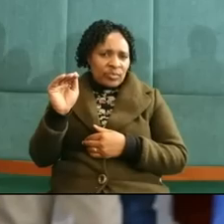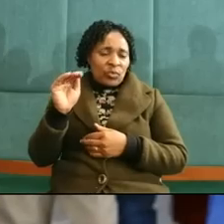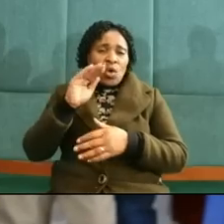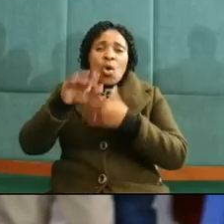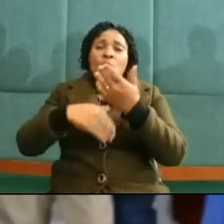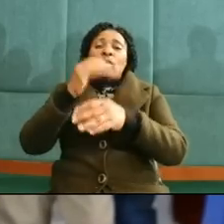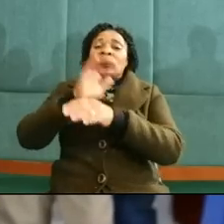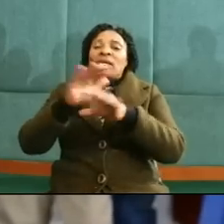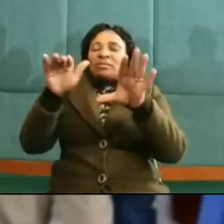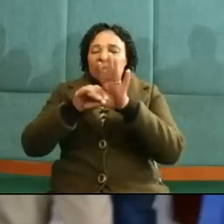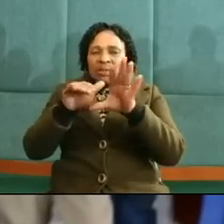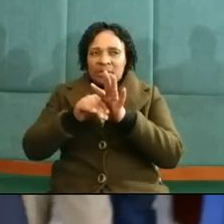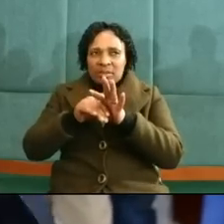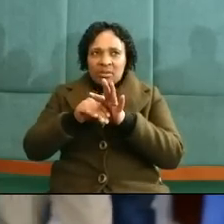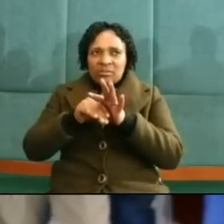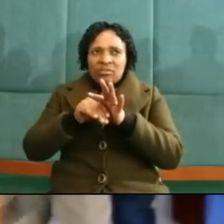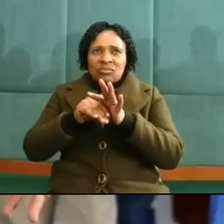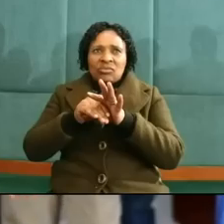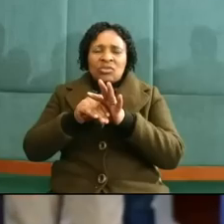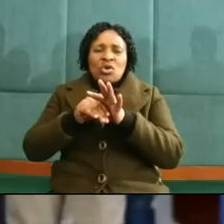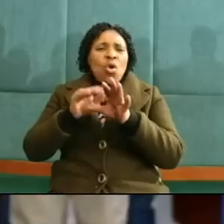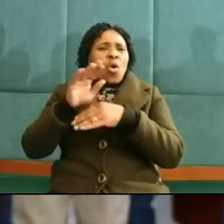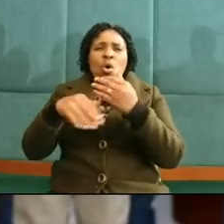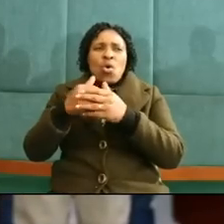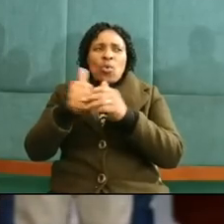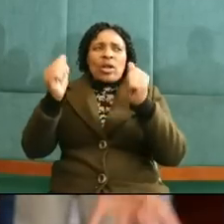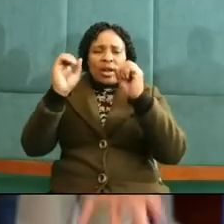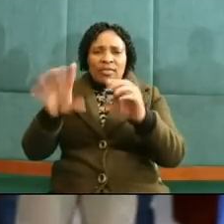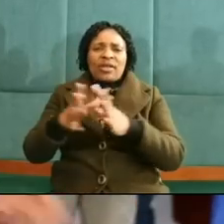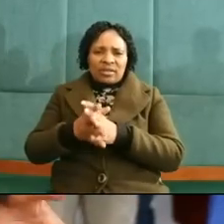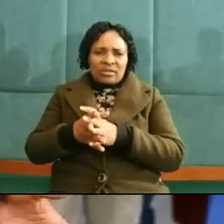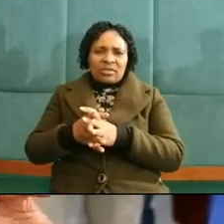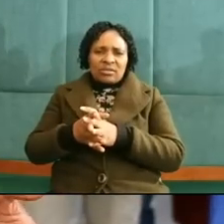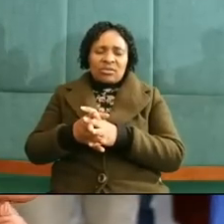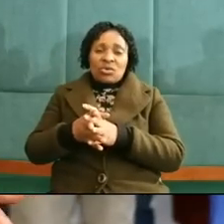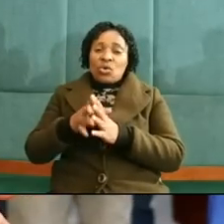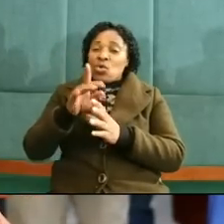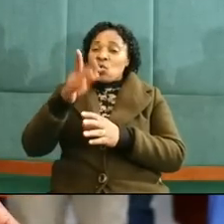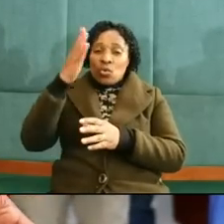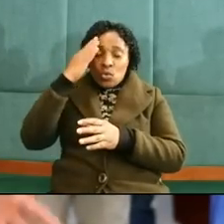all church members, if all is not well, you and God know that,